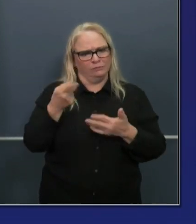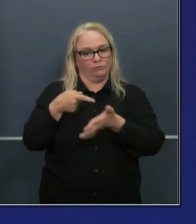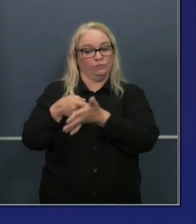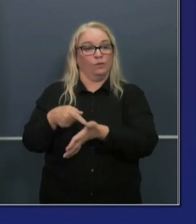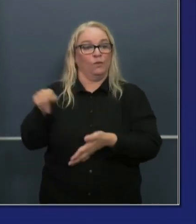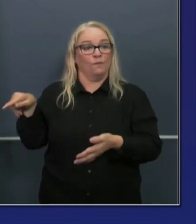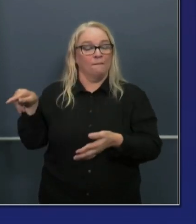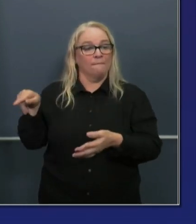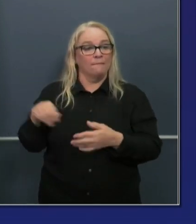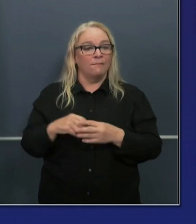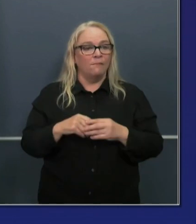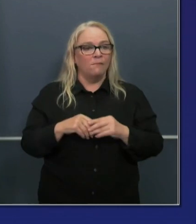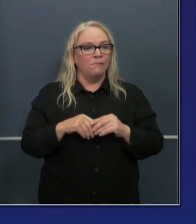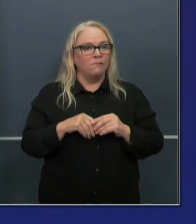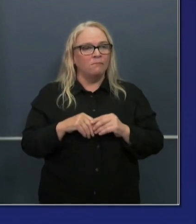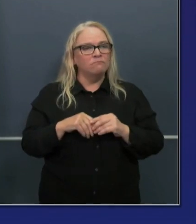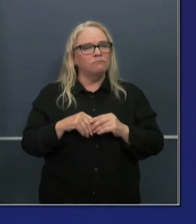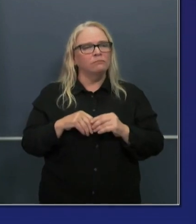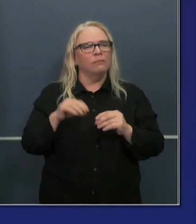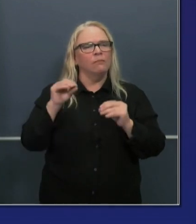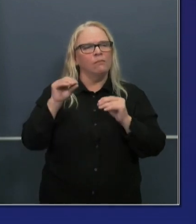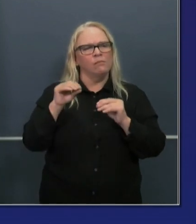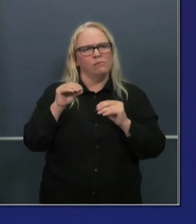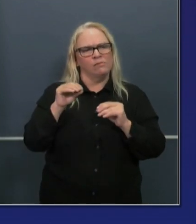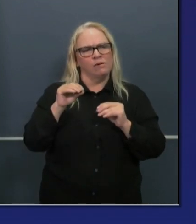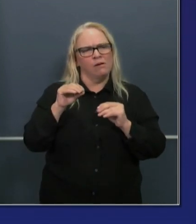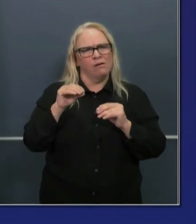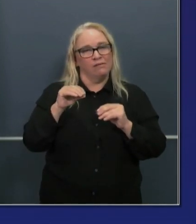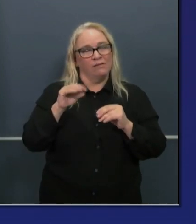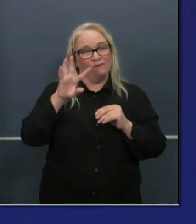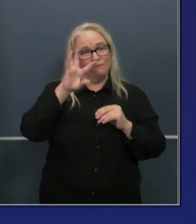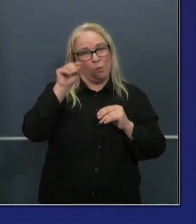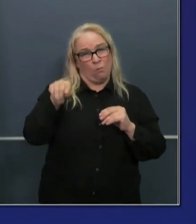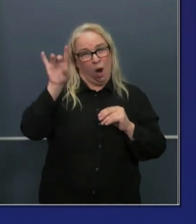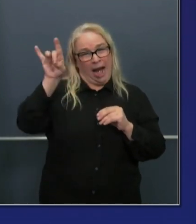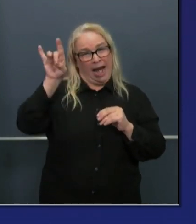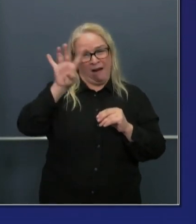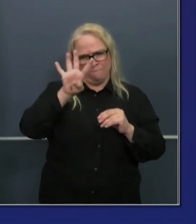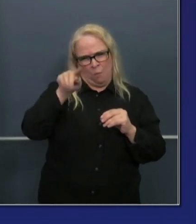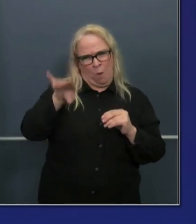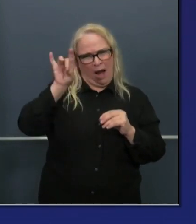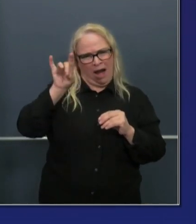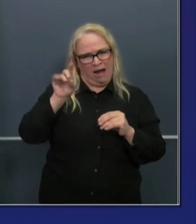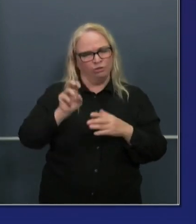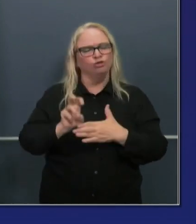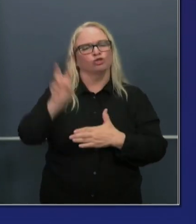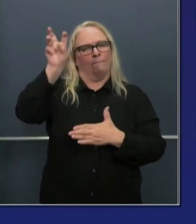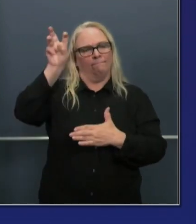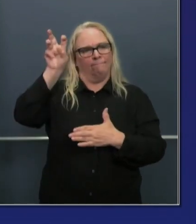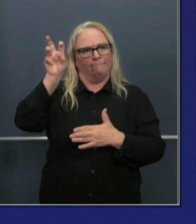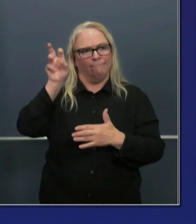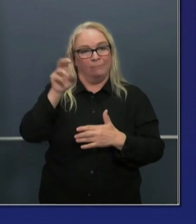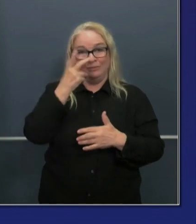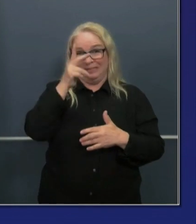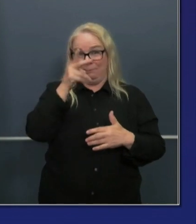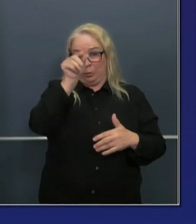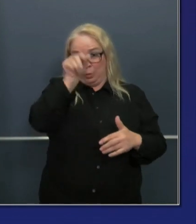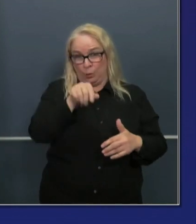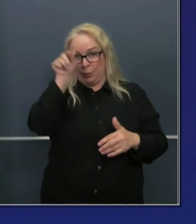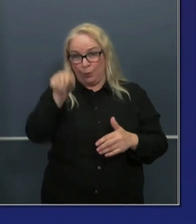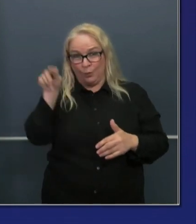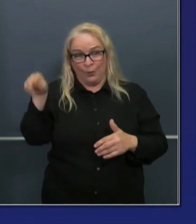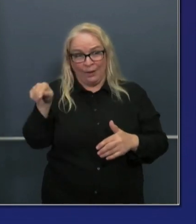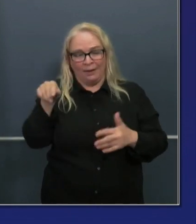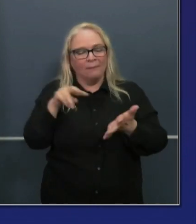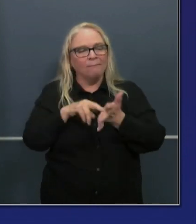as 40.8%. You'll see in the blue bars that are in this chart, our testing was as low